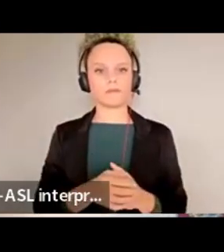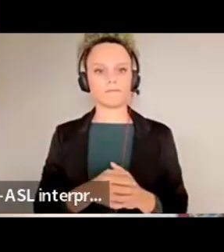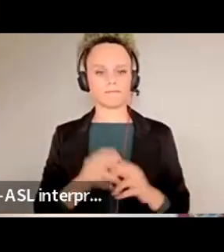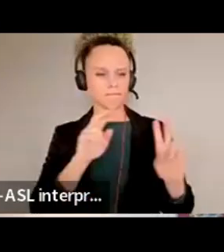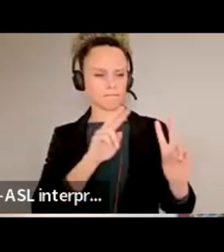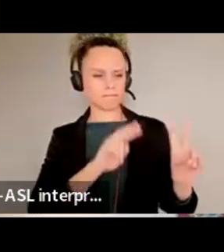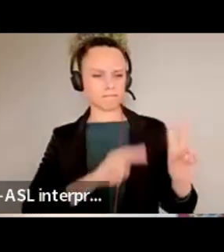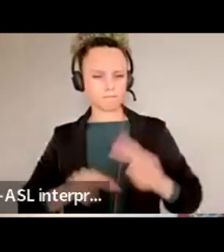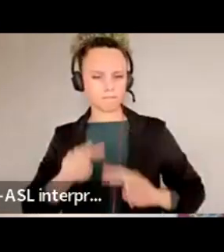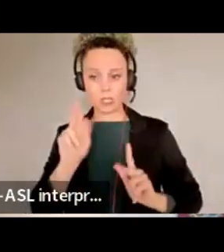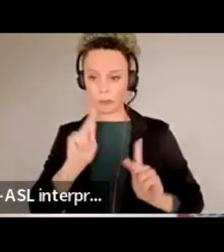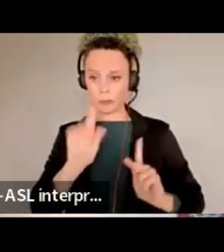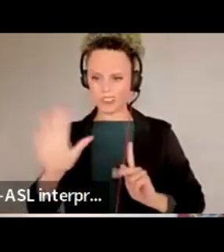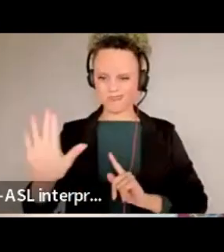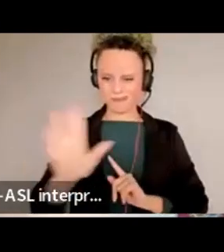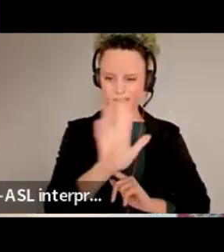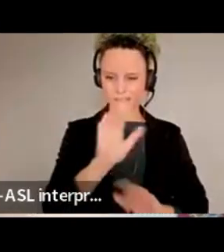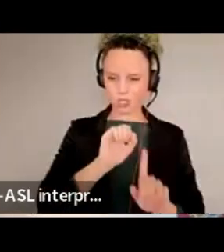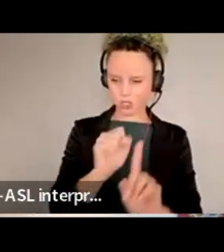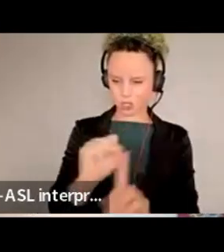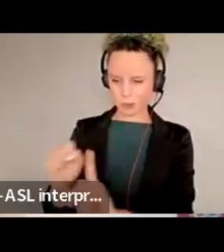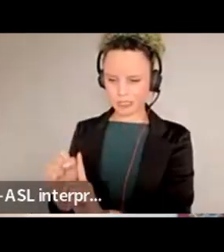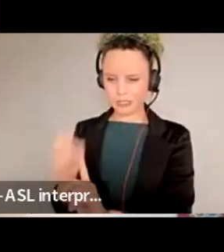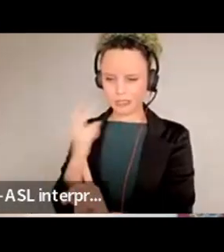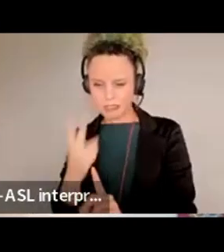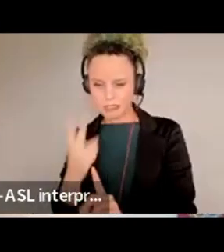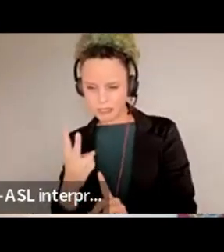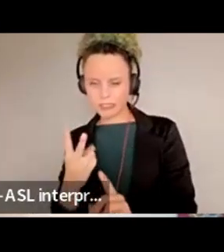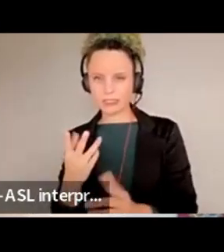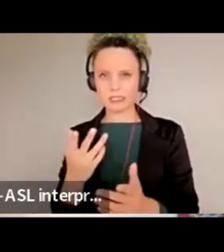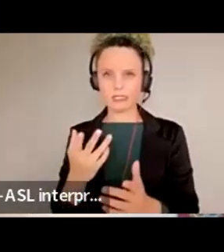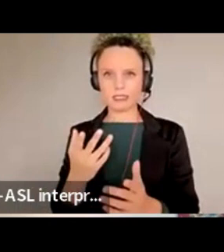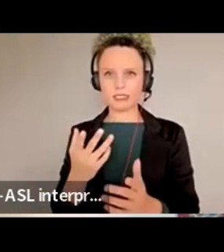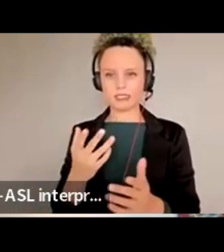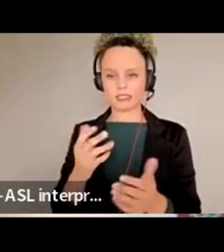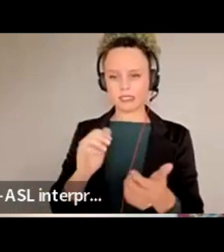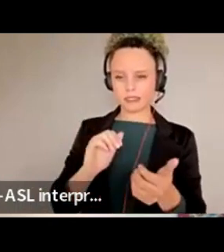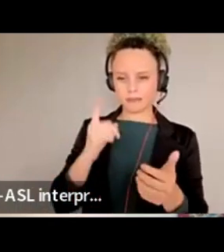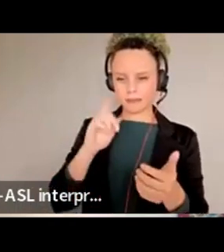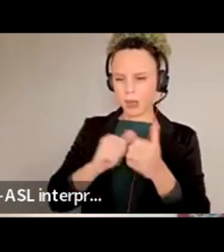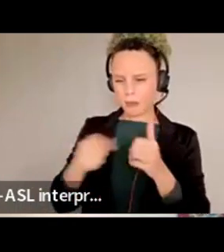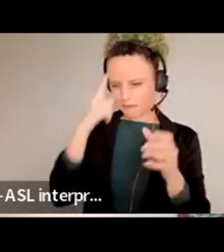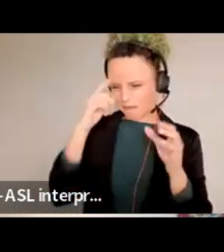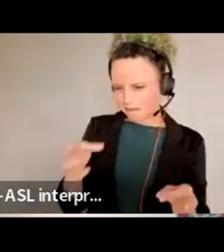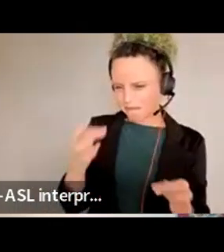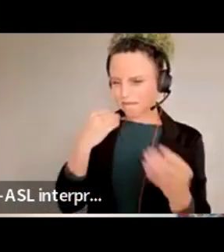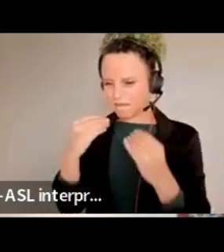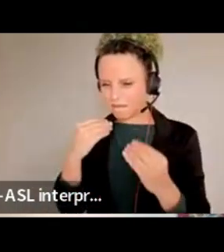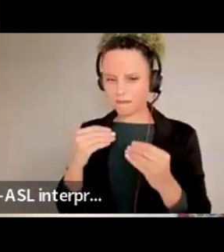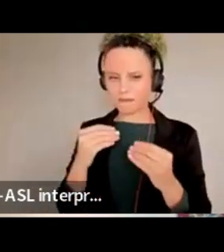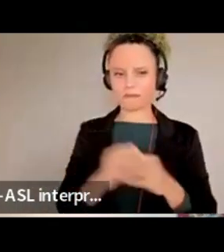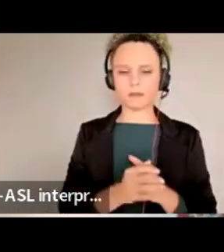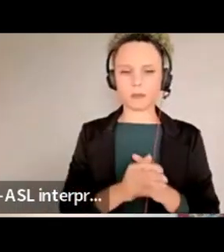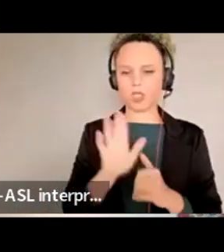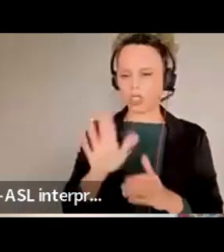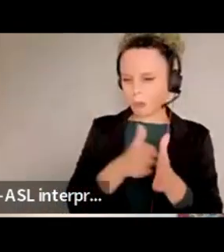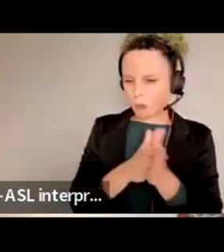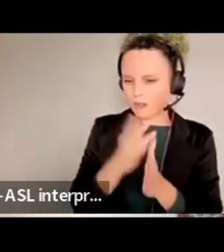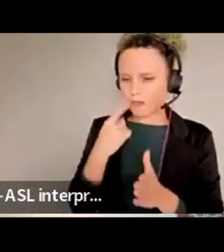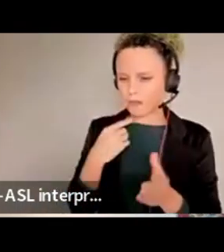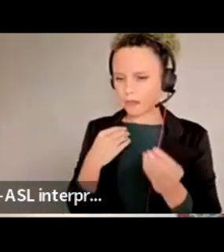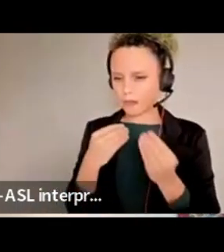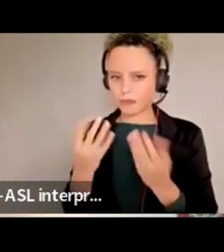not eat for a while. And so we have to be able to look at people's circumstances to understand